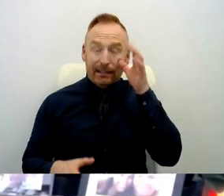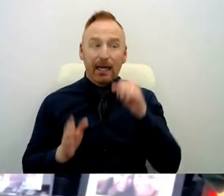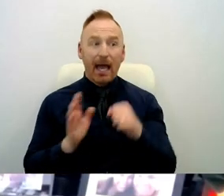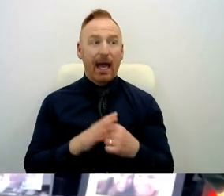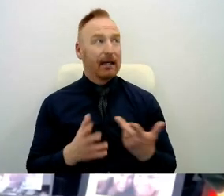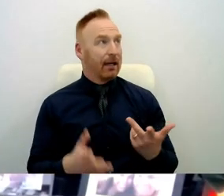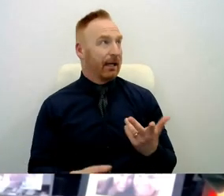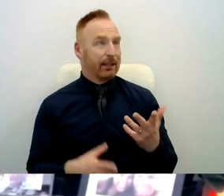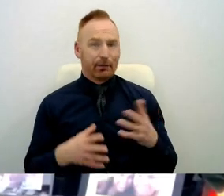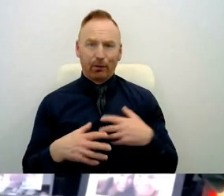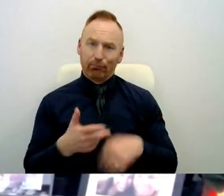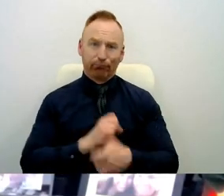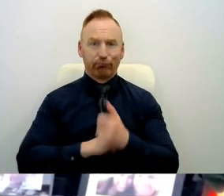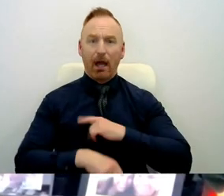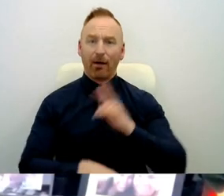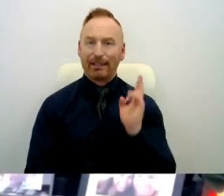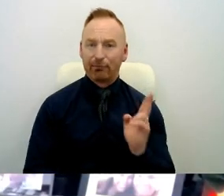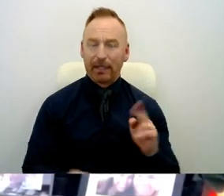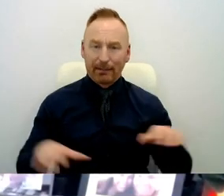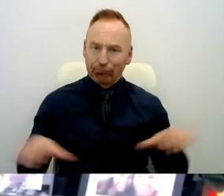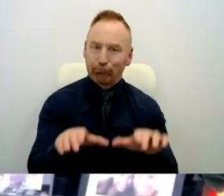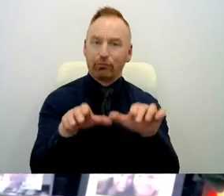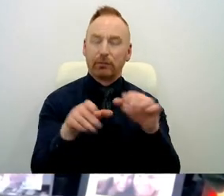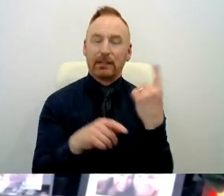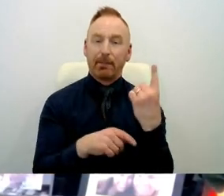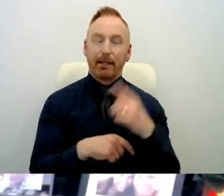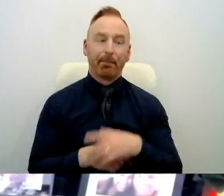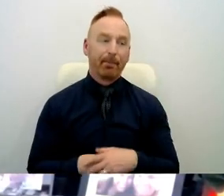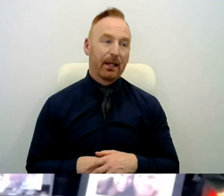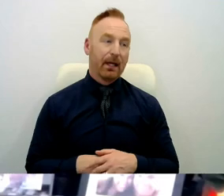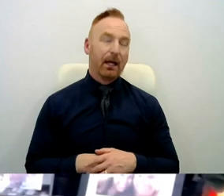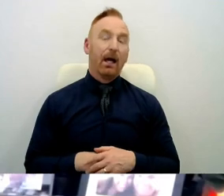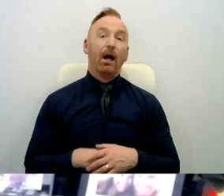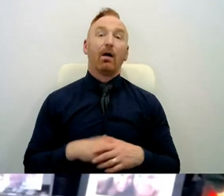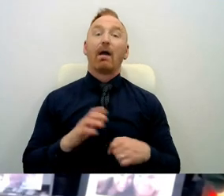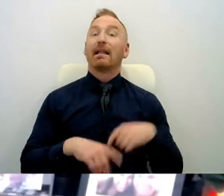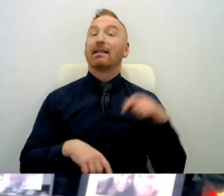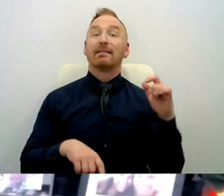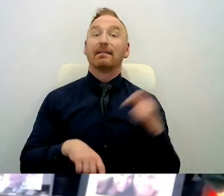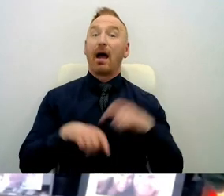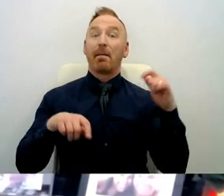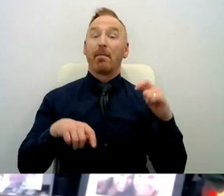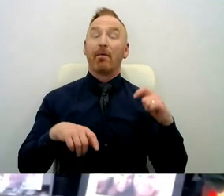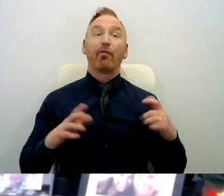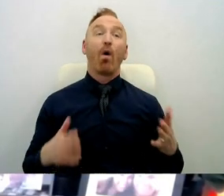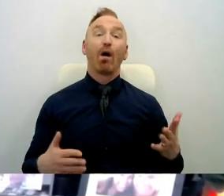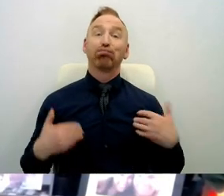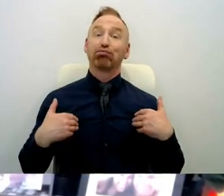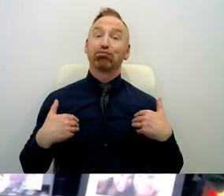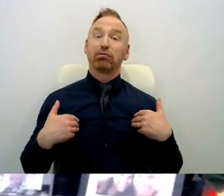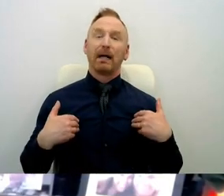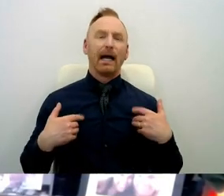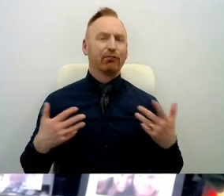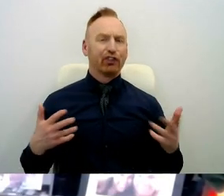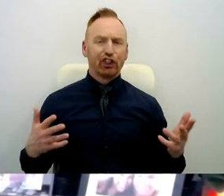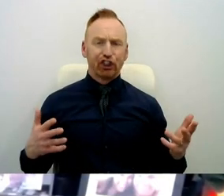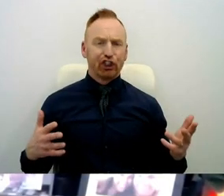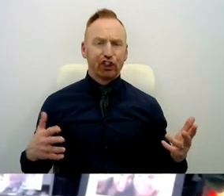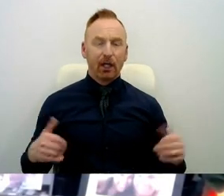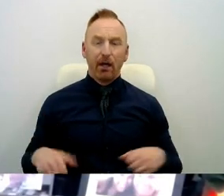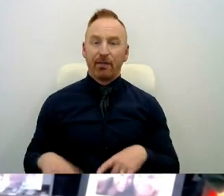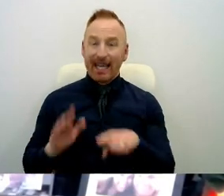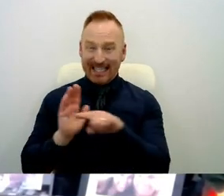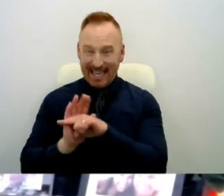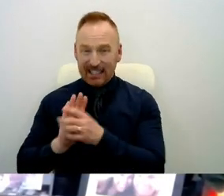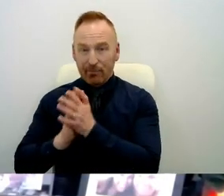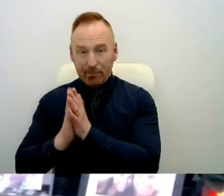history, and then to do something about it. The time for our inaction has passed. The negative peace that